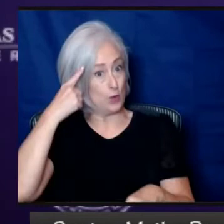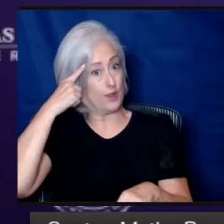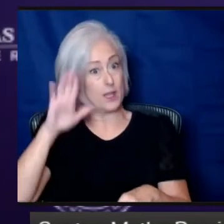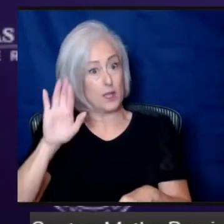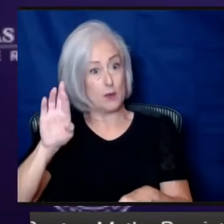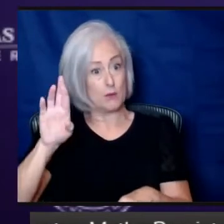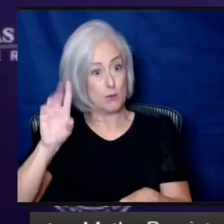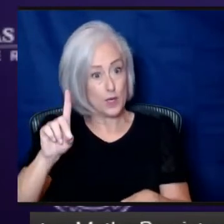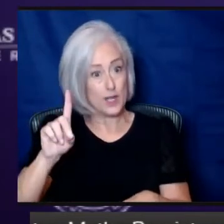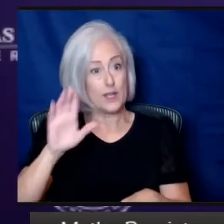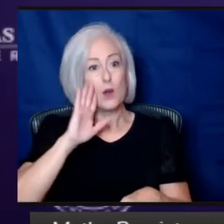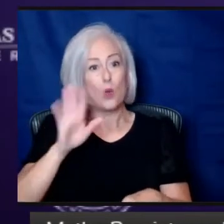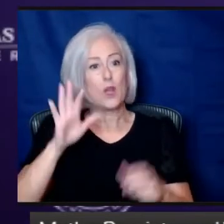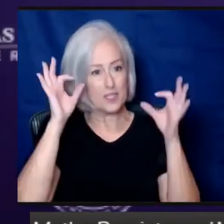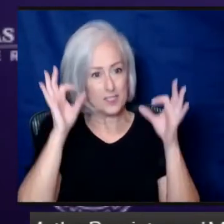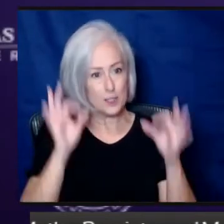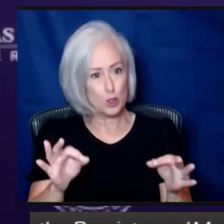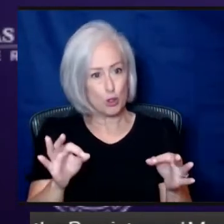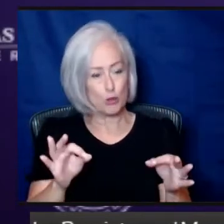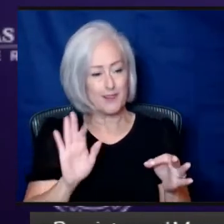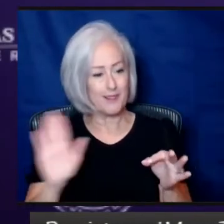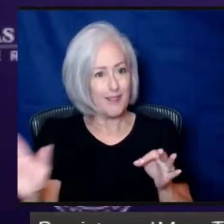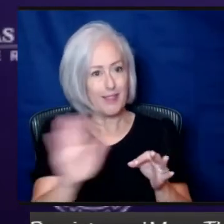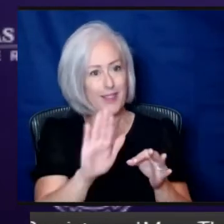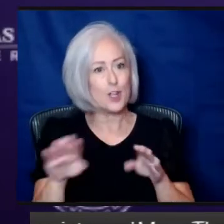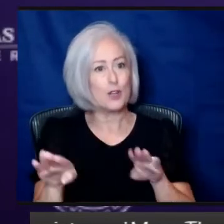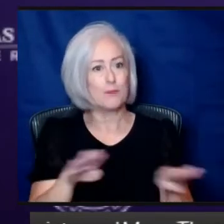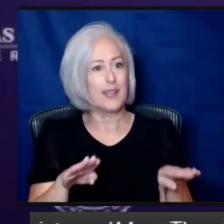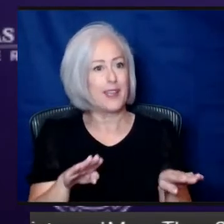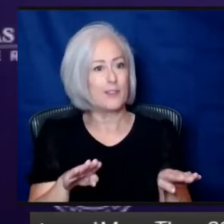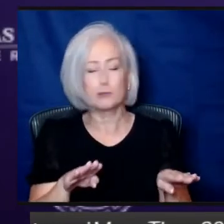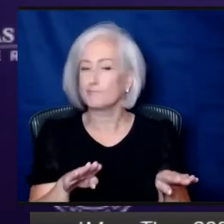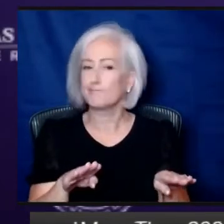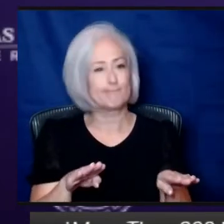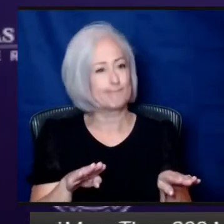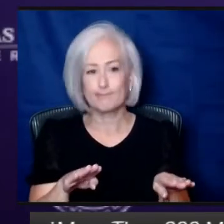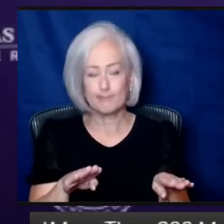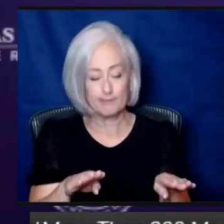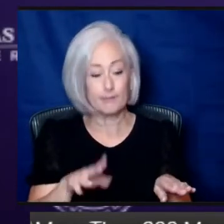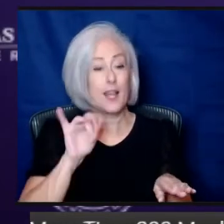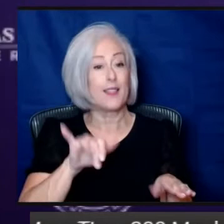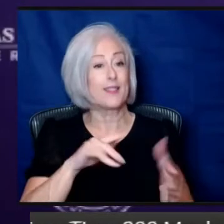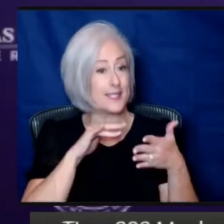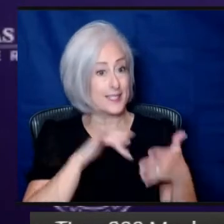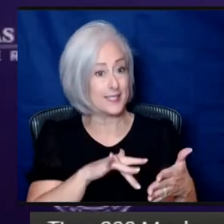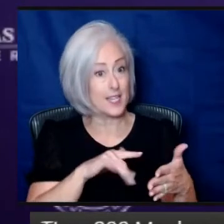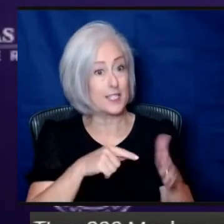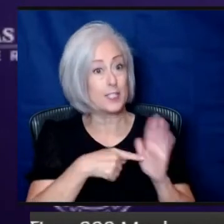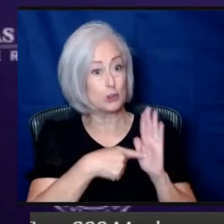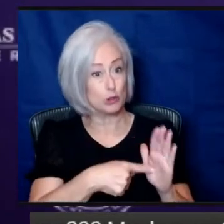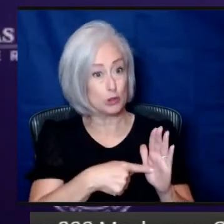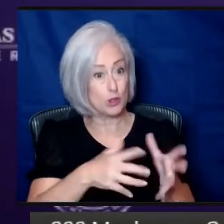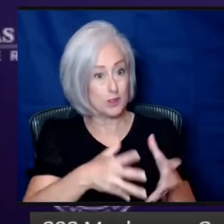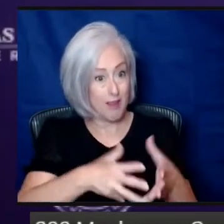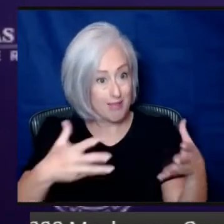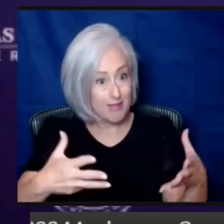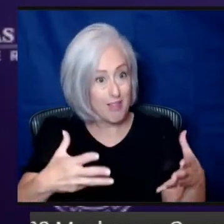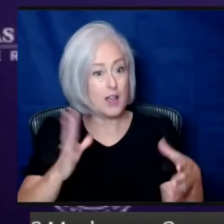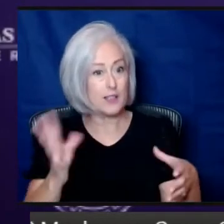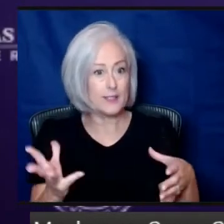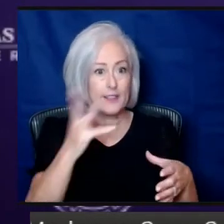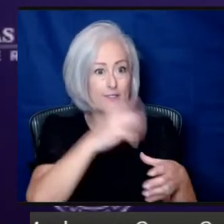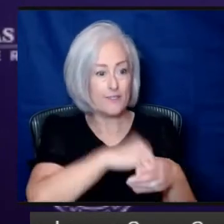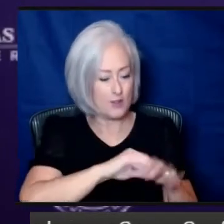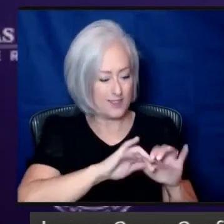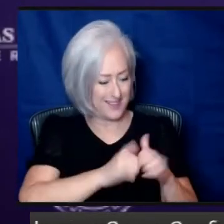that determination is very naive. So this study proves that there is a lot that goes into how a pet behaves and how